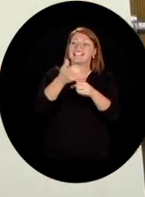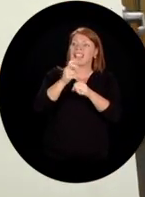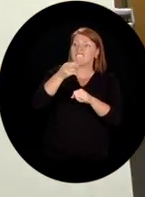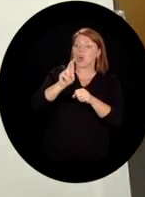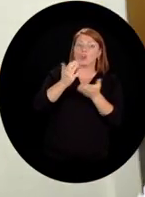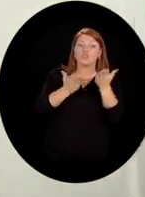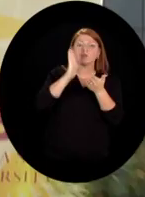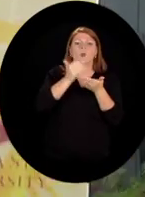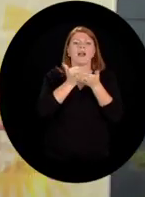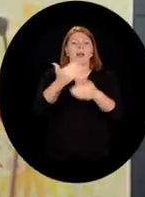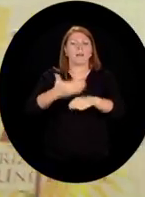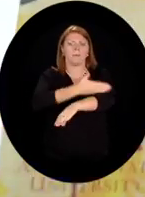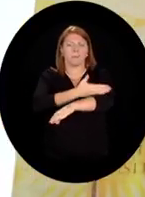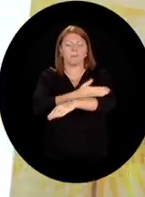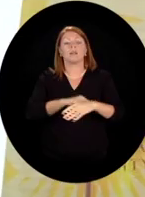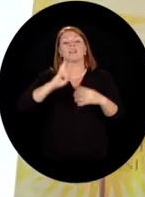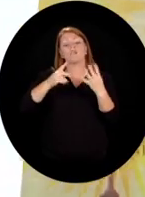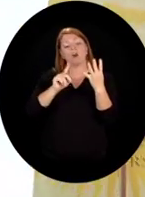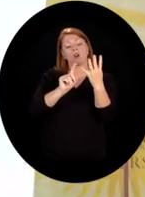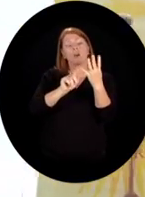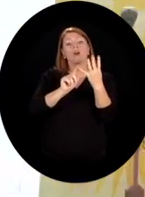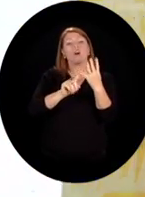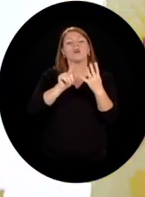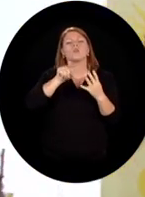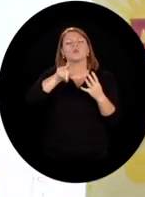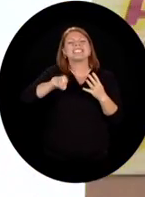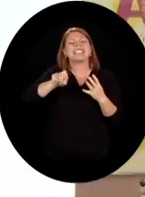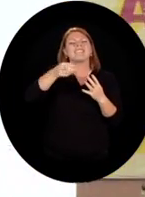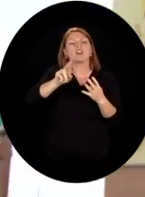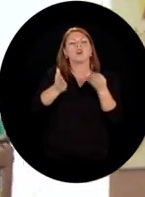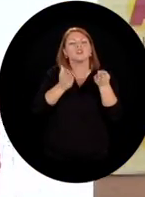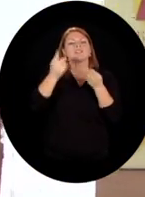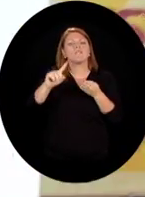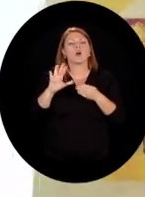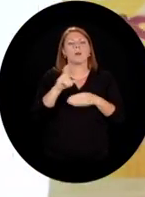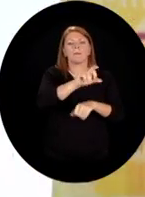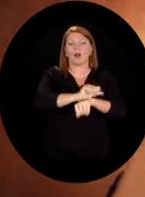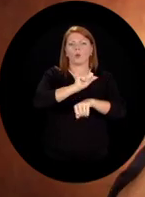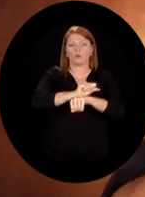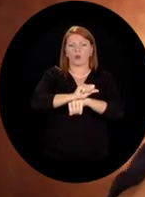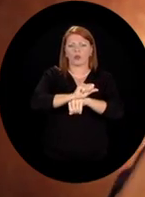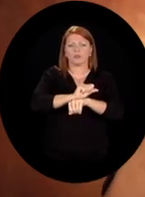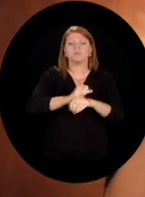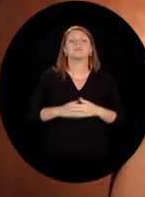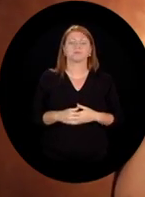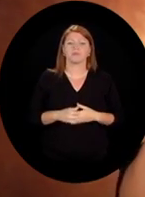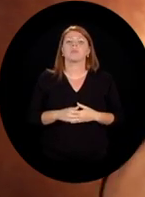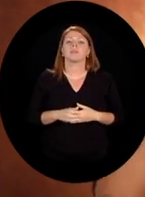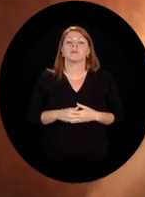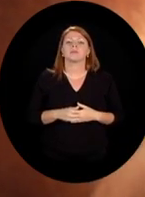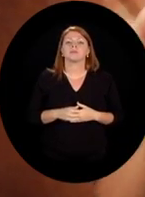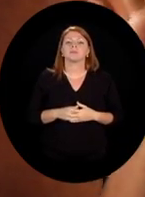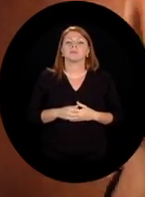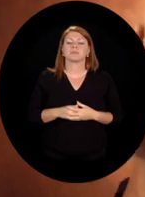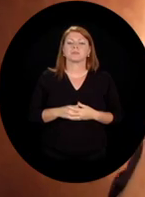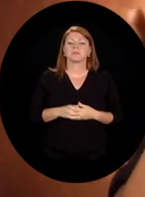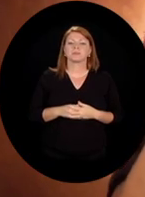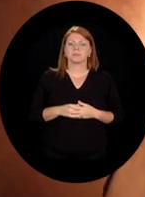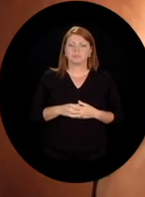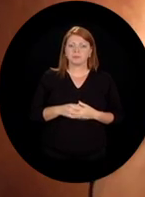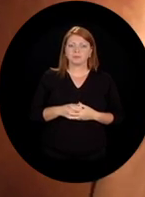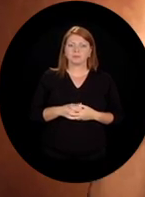VR services. And finally, you must need VR services to be able to work. They gave me